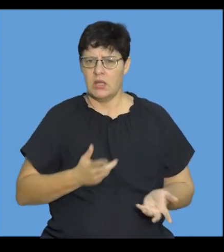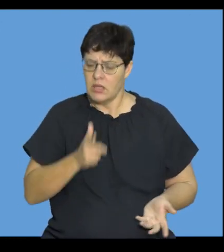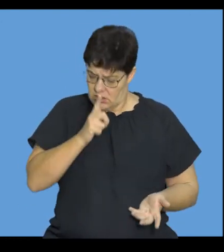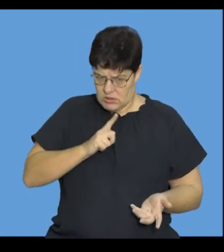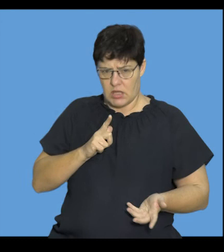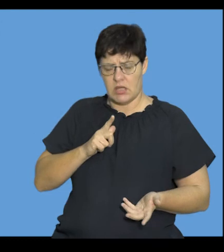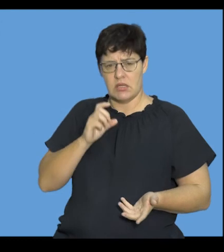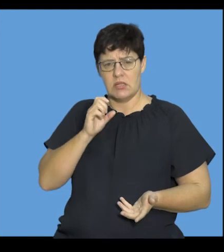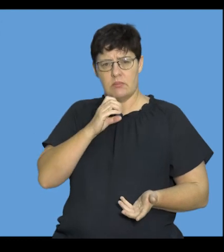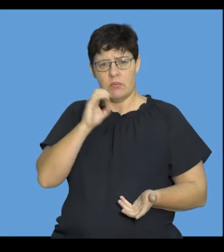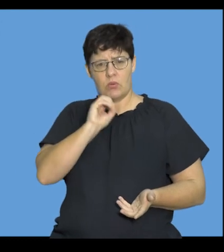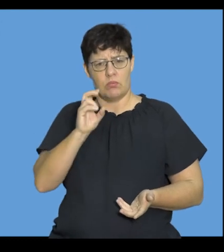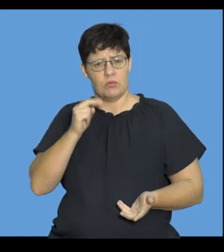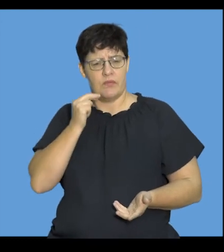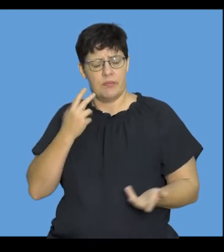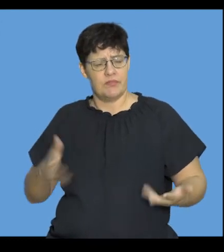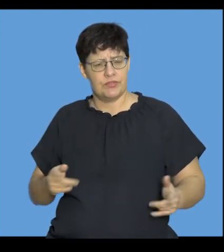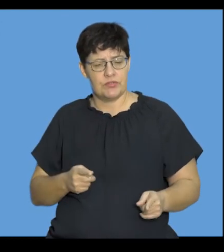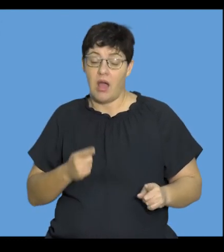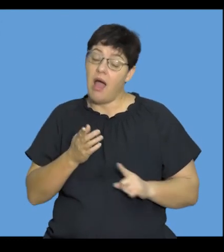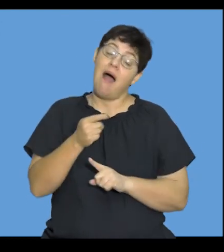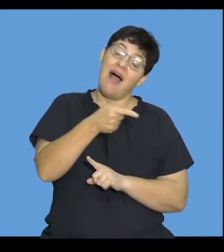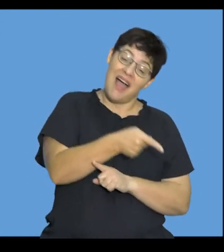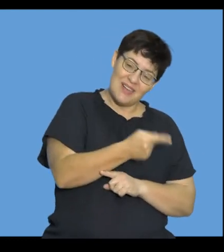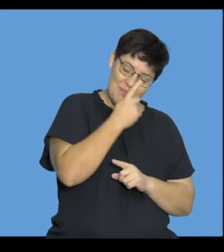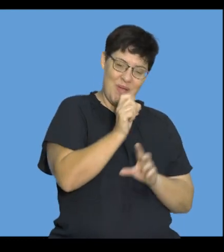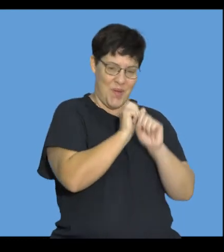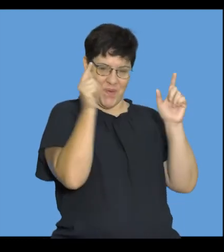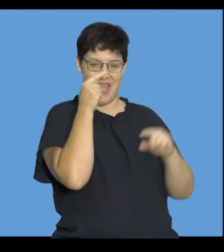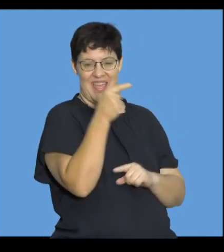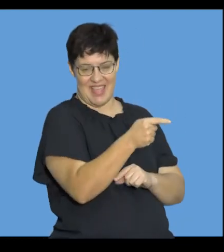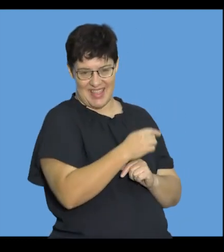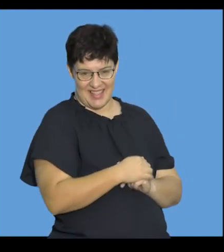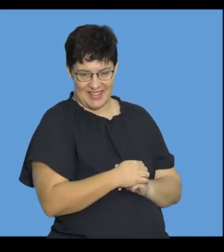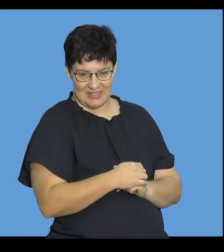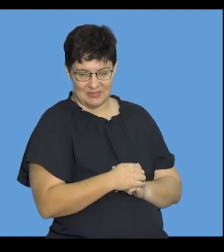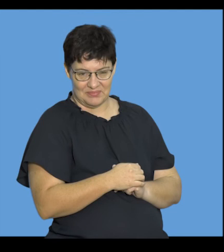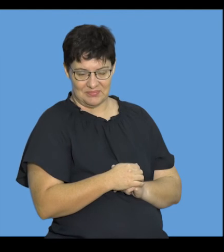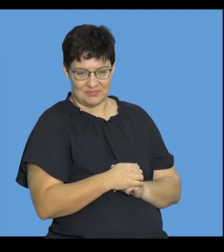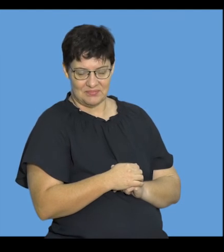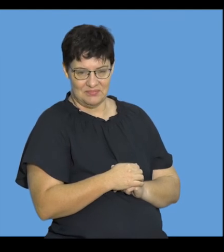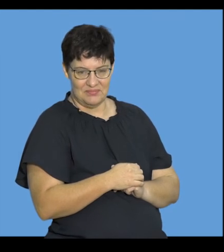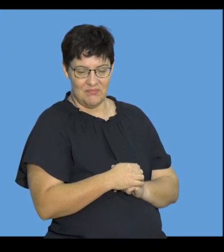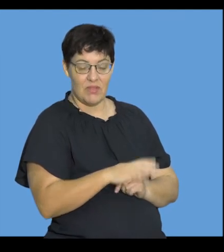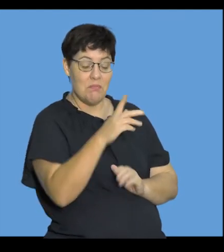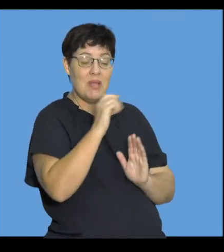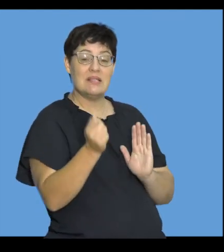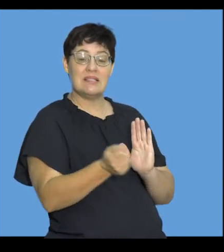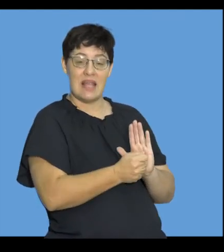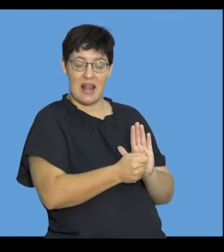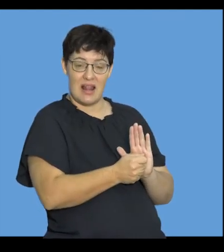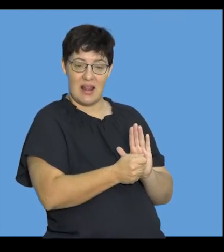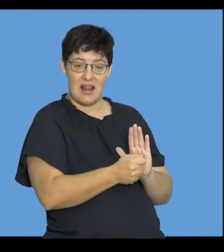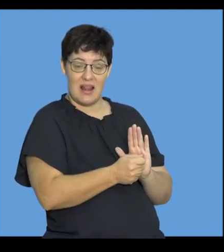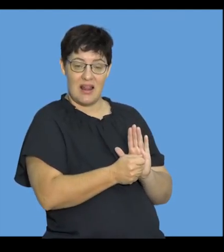Because, let me just show you the previous slide, just to make you aware of what we are saying. If you sold goods